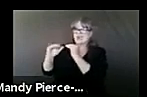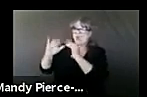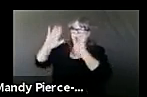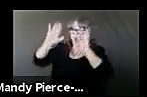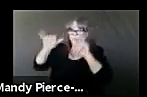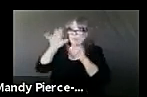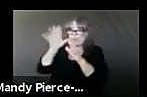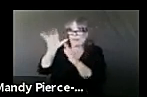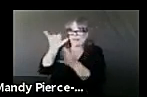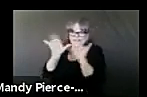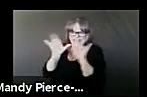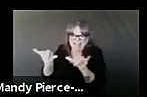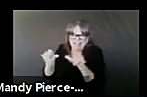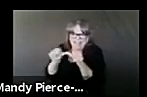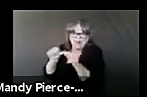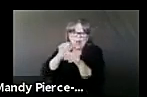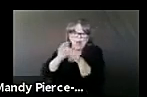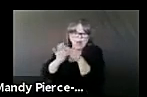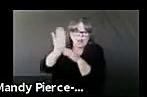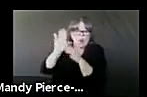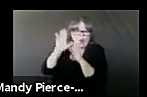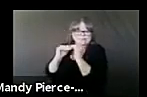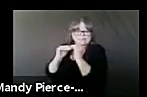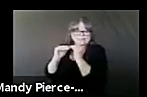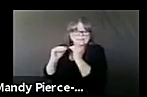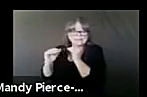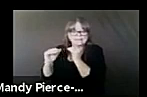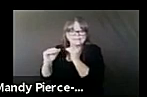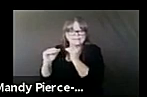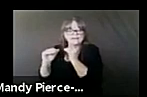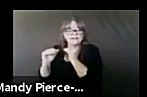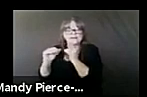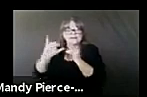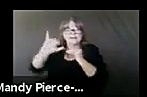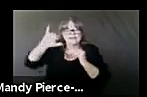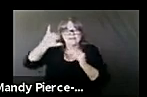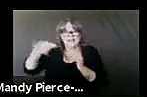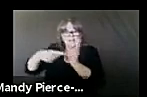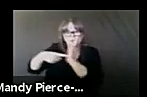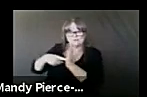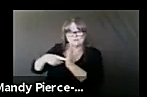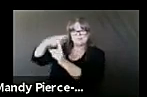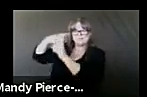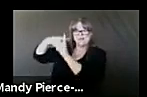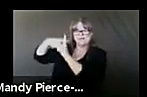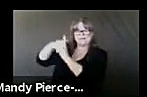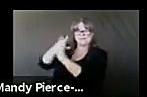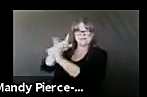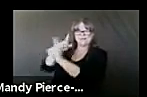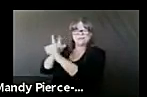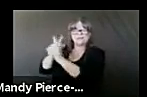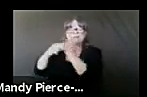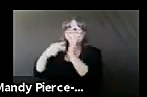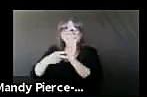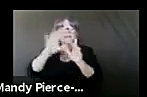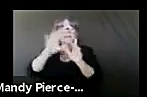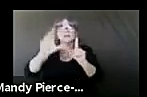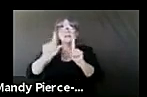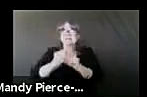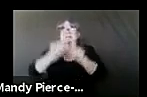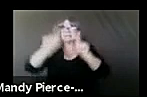light, essentially pointing to all the physical distancing work that's happened over the prior weeks as now